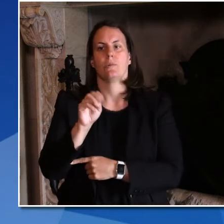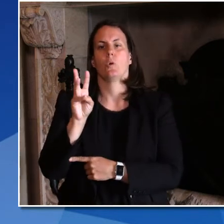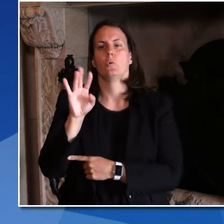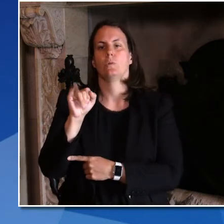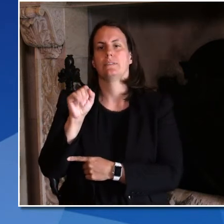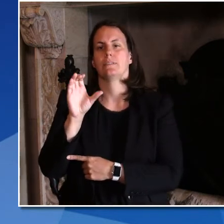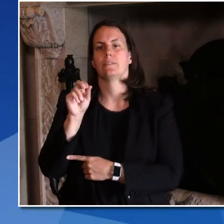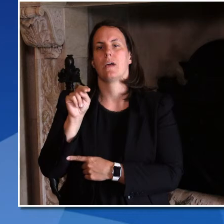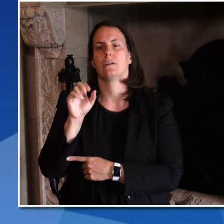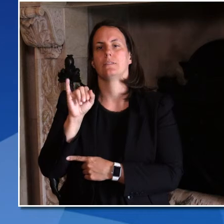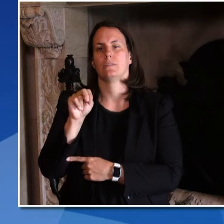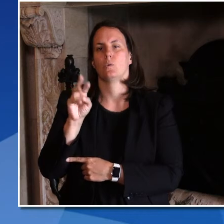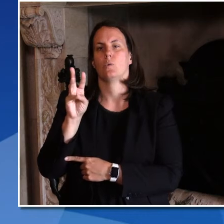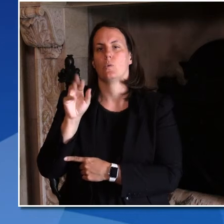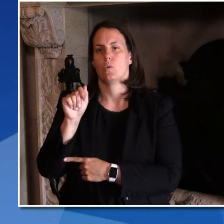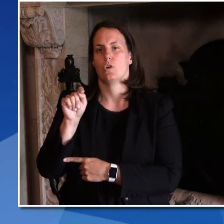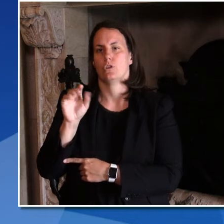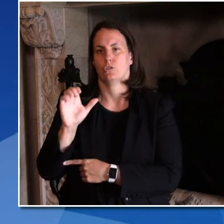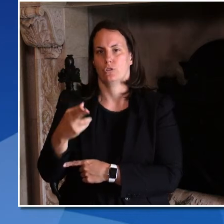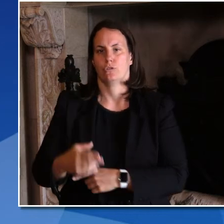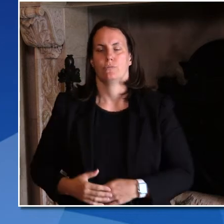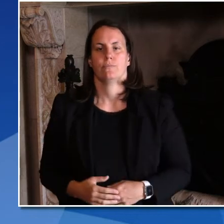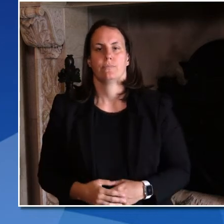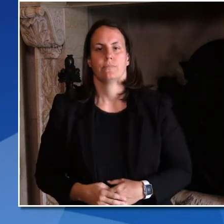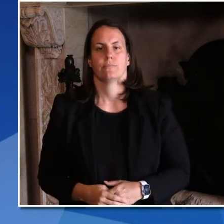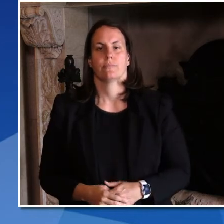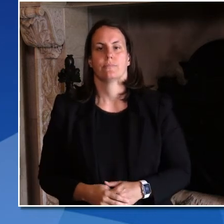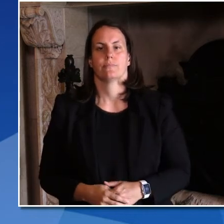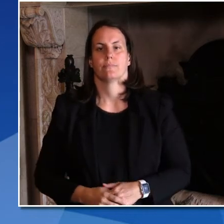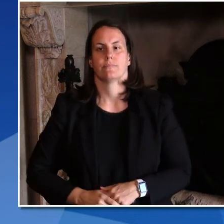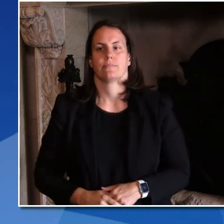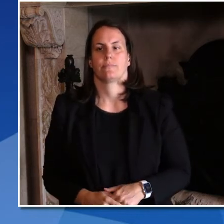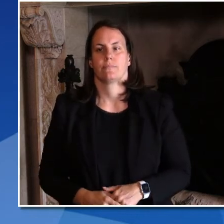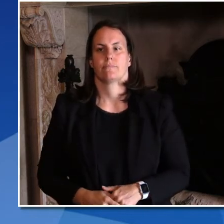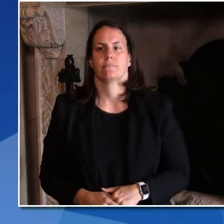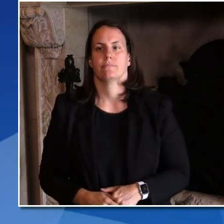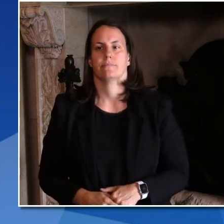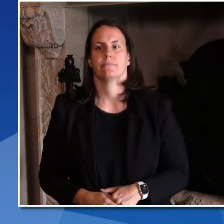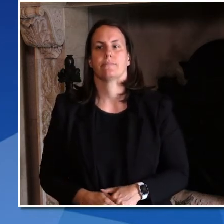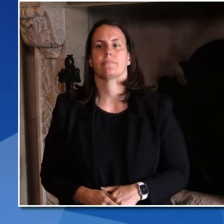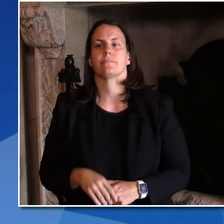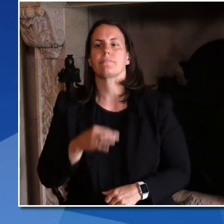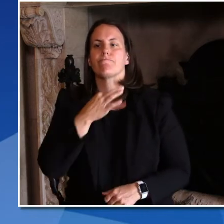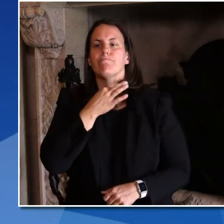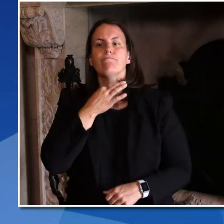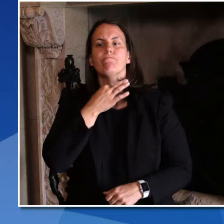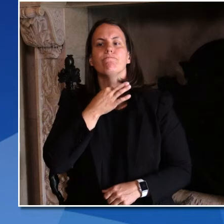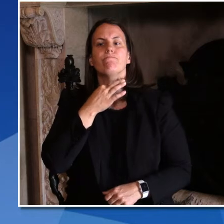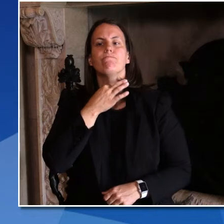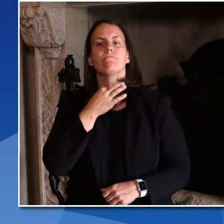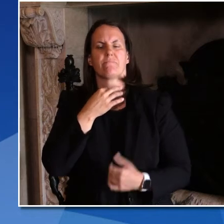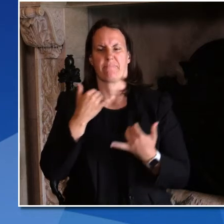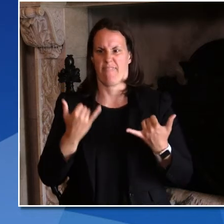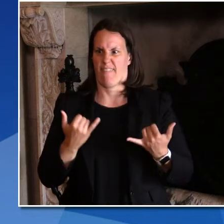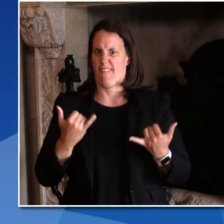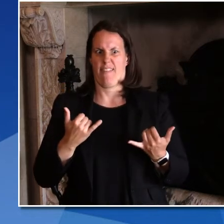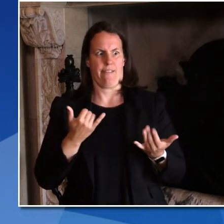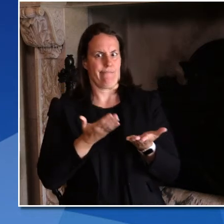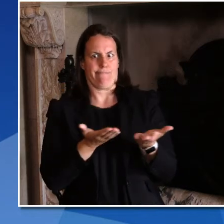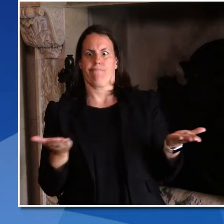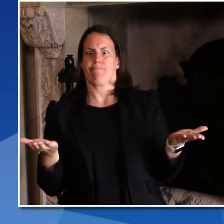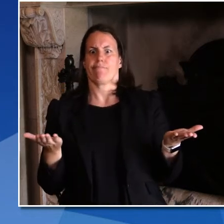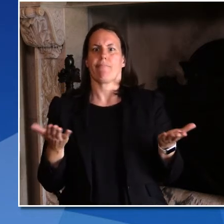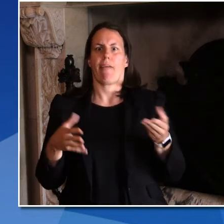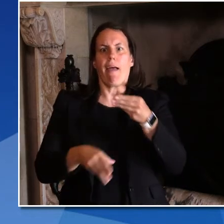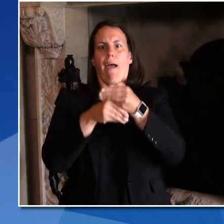Hi, thanks for having the call. I was wondering, with this new tool being unveiled to test wastewater and get a